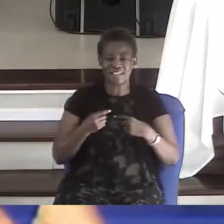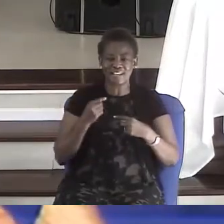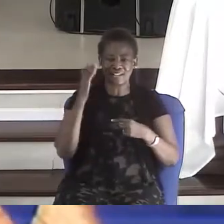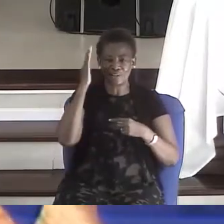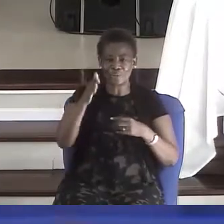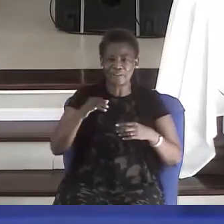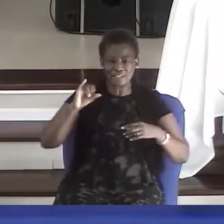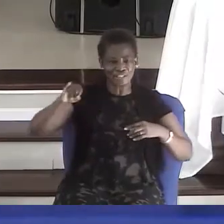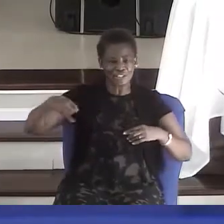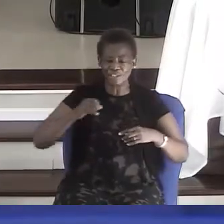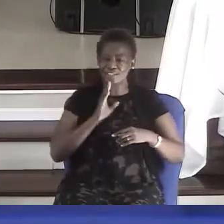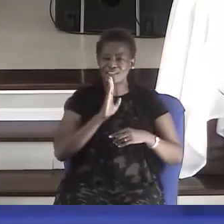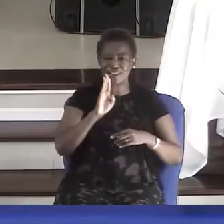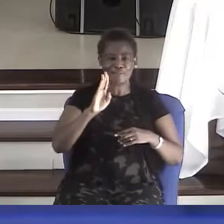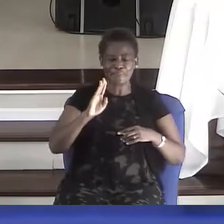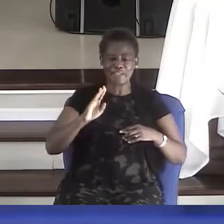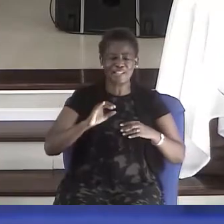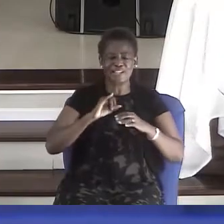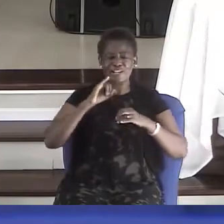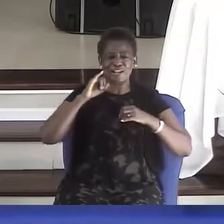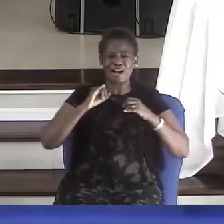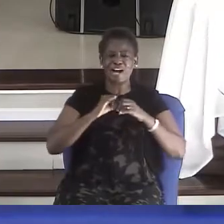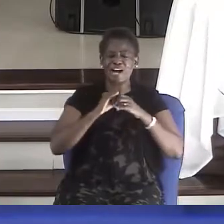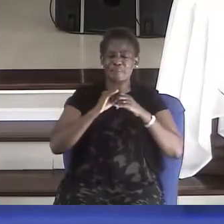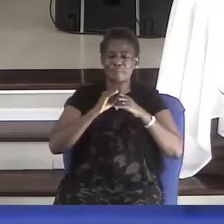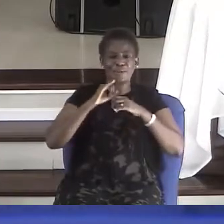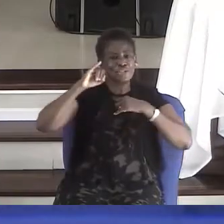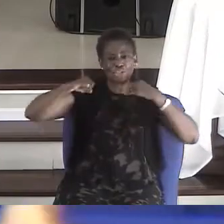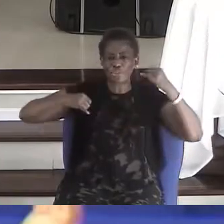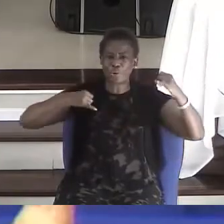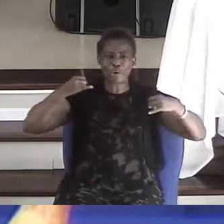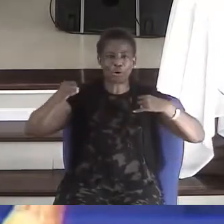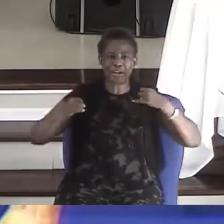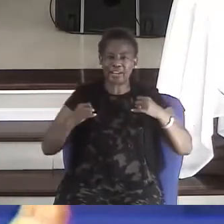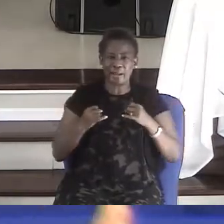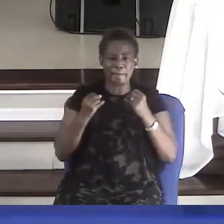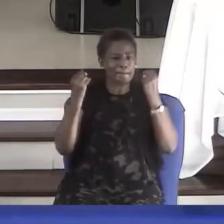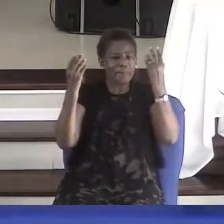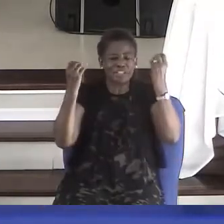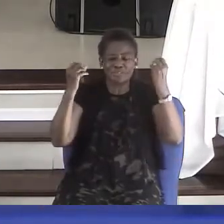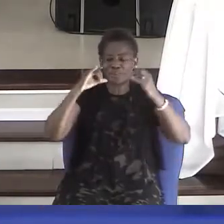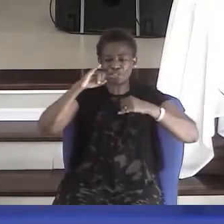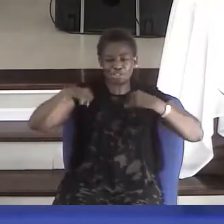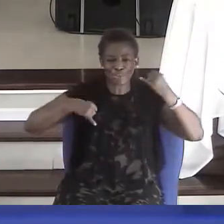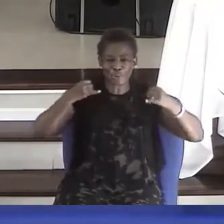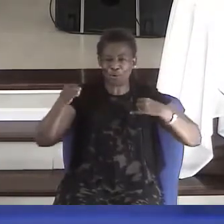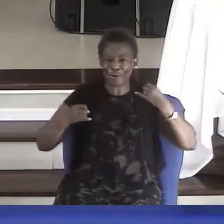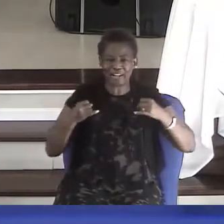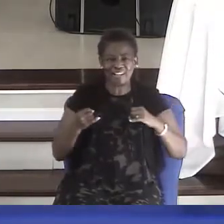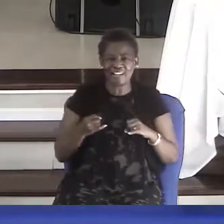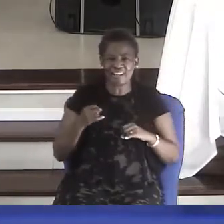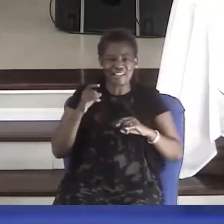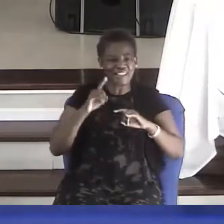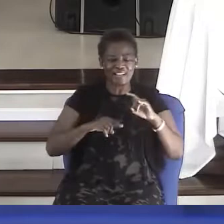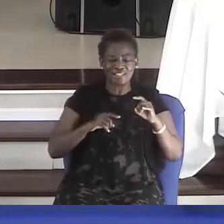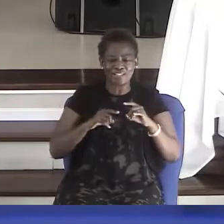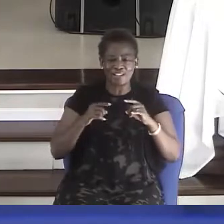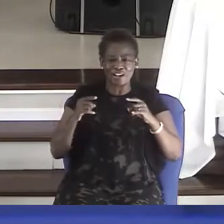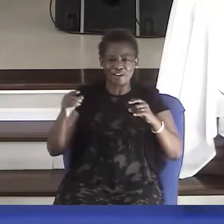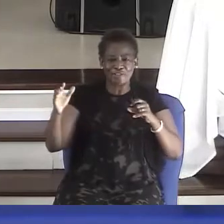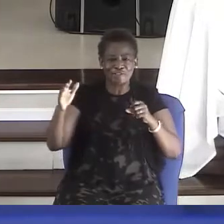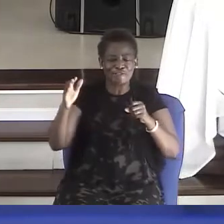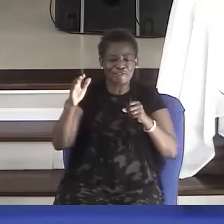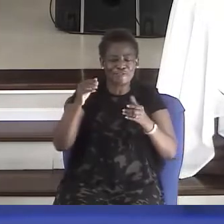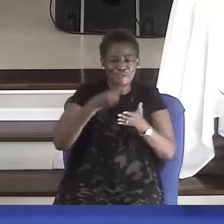Joy unspeakable and full of glory. And so I want us to make